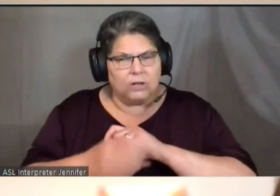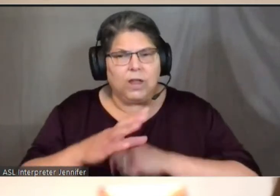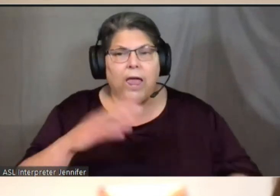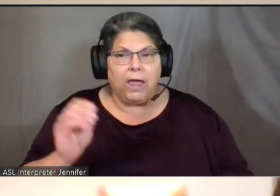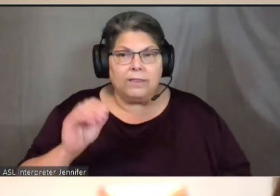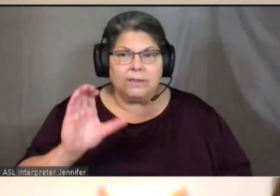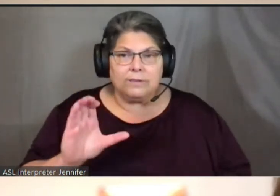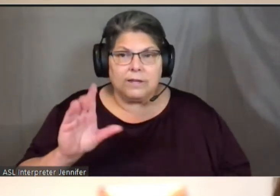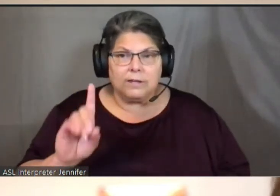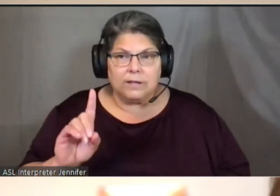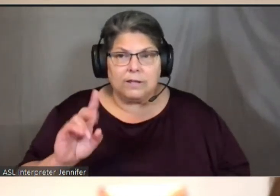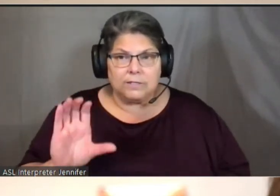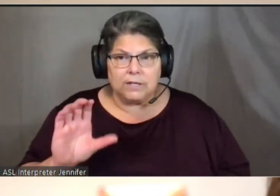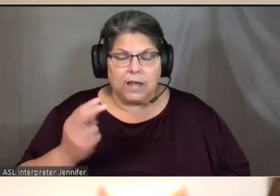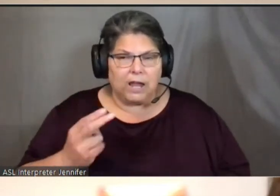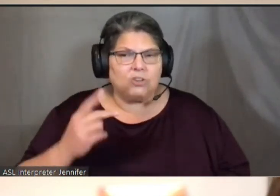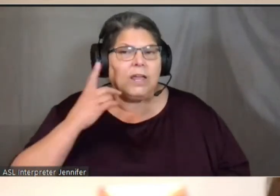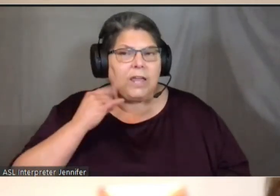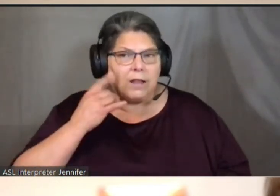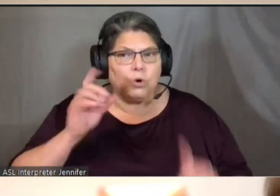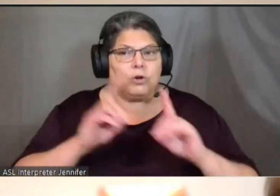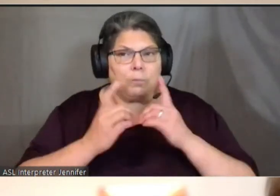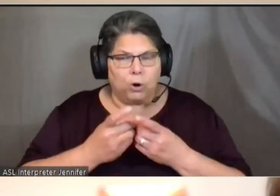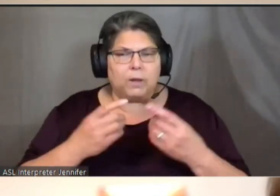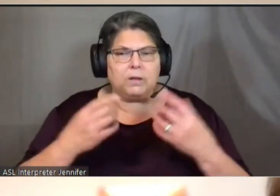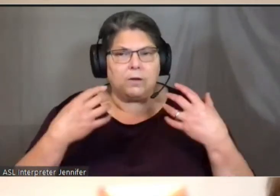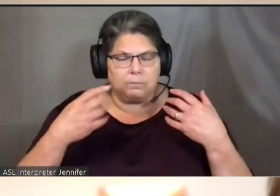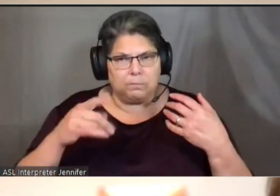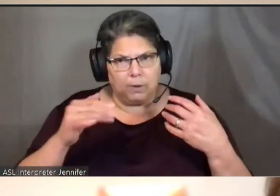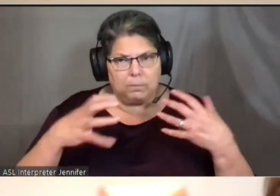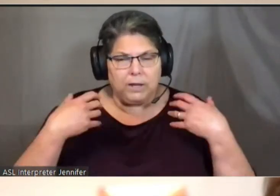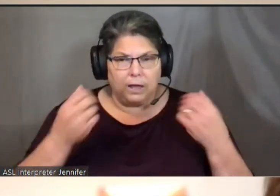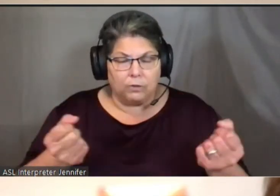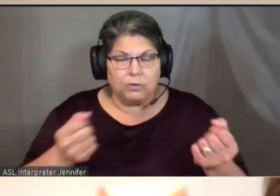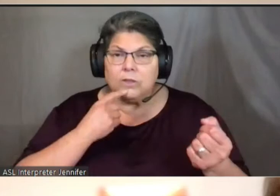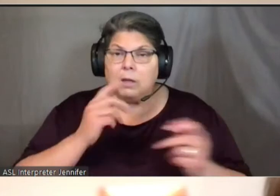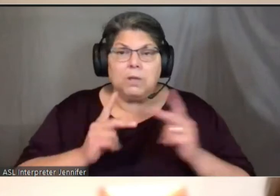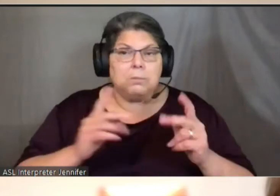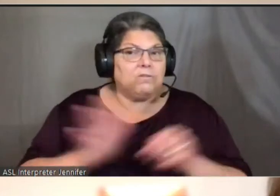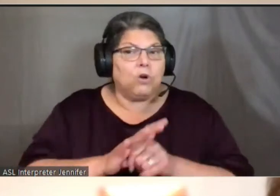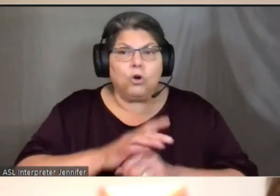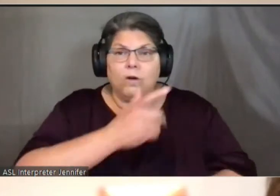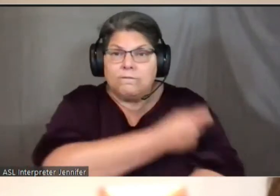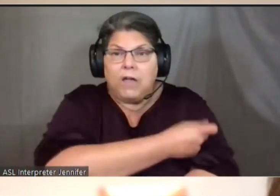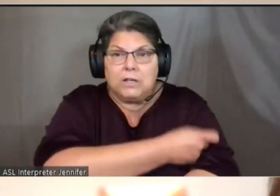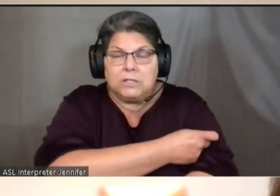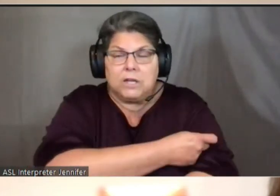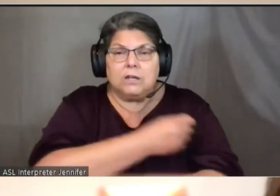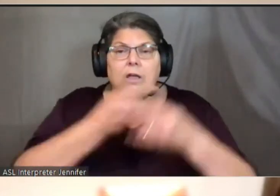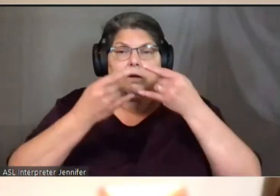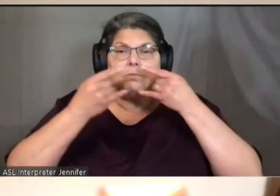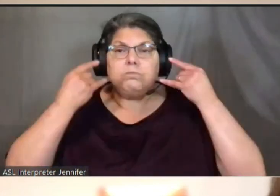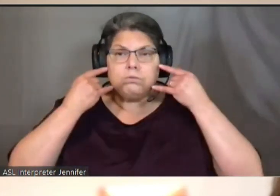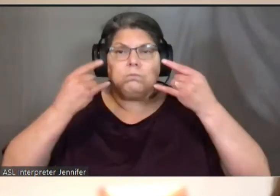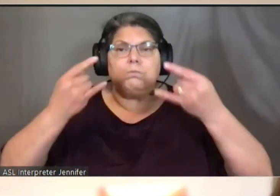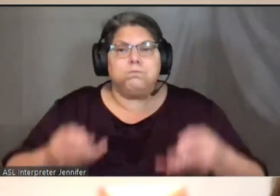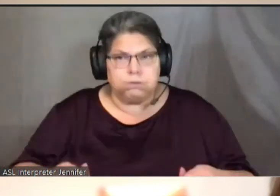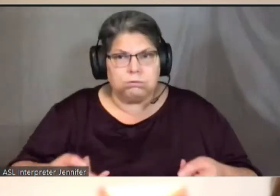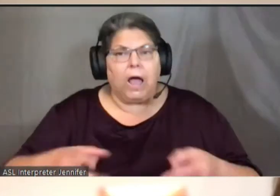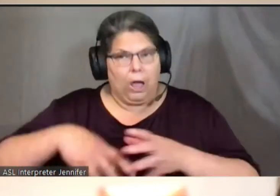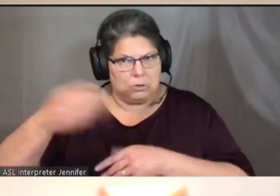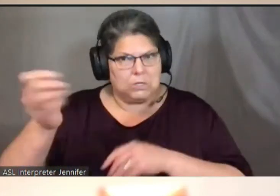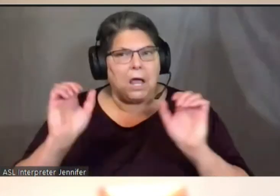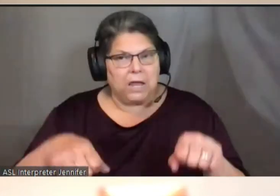Health, aligns with fully vaccinated people may go without masks outdoors unless